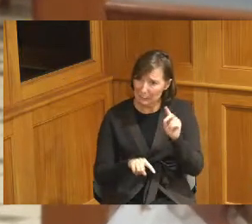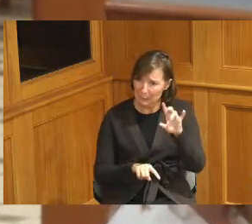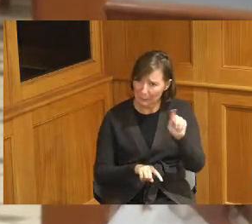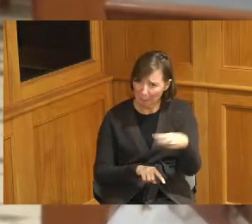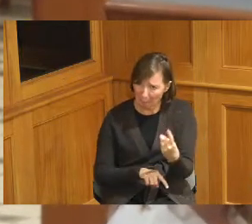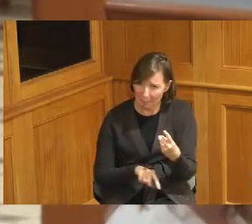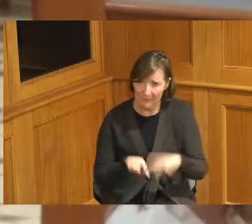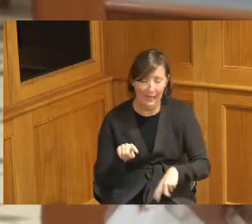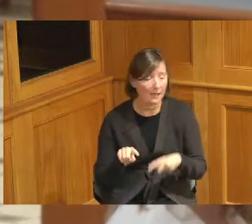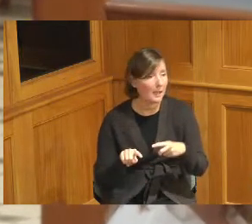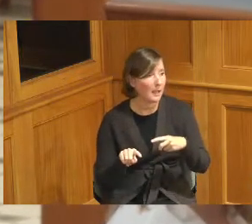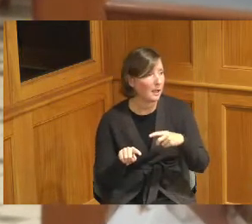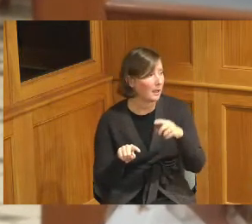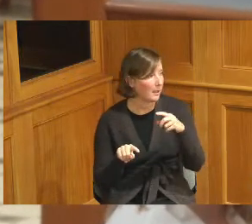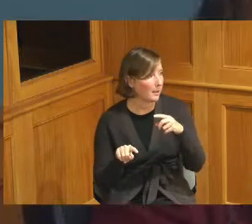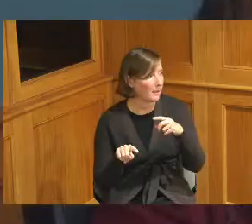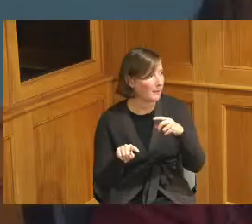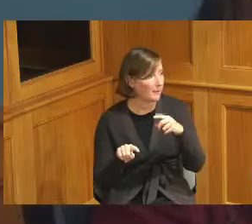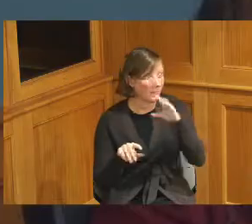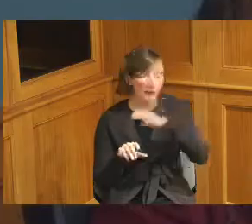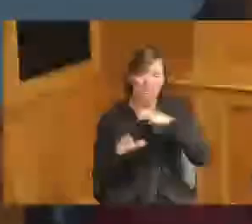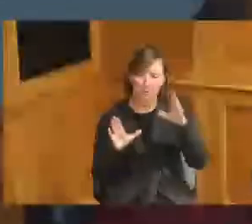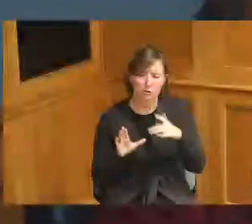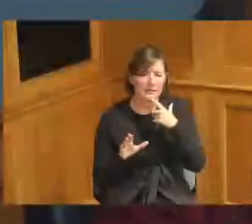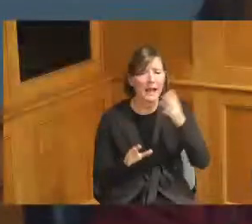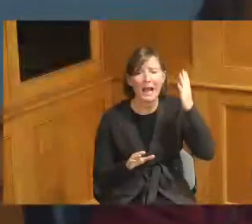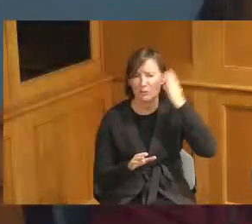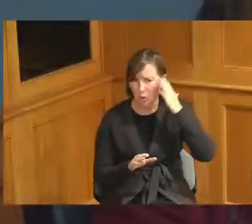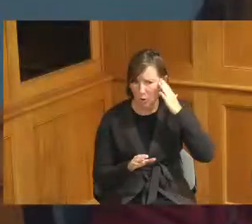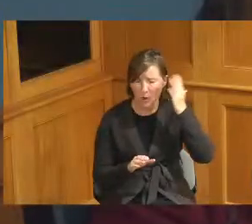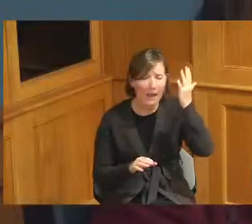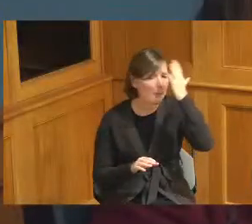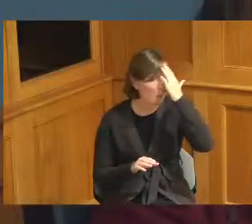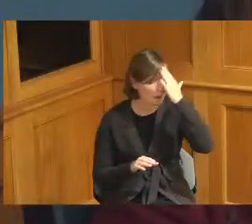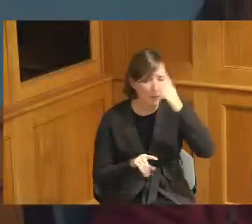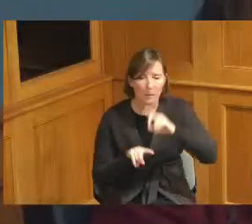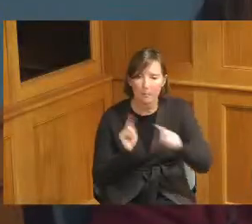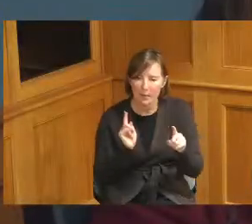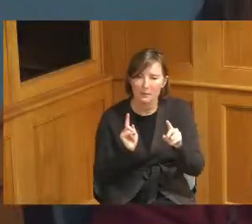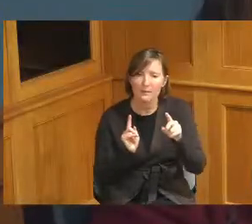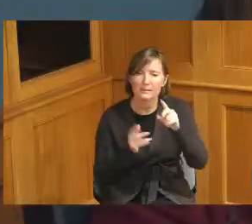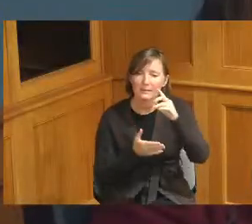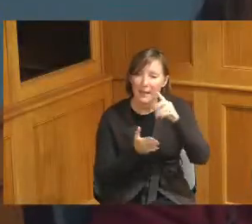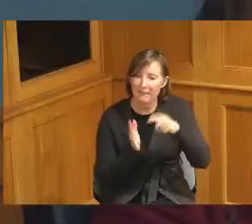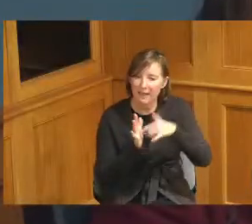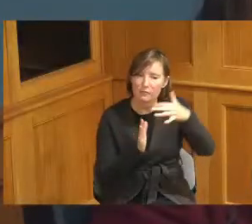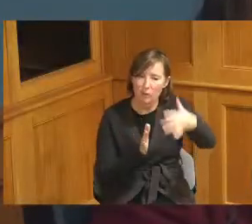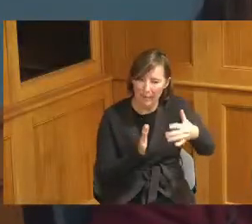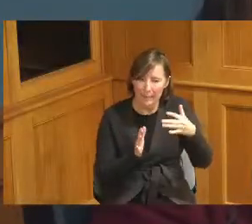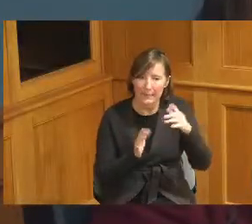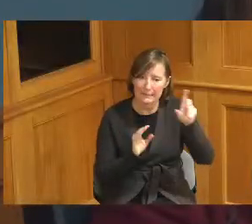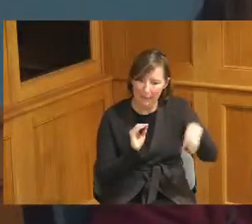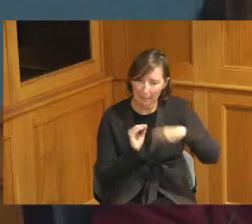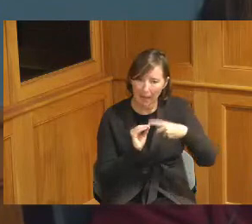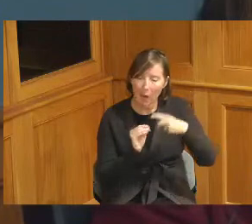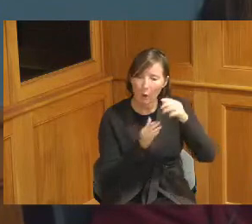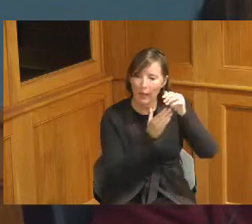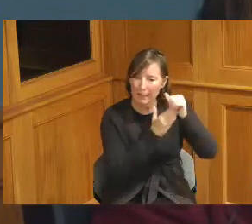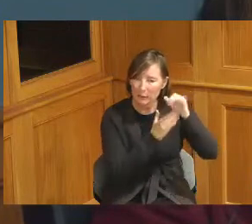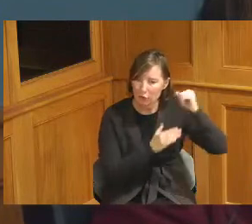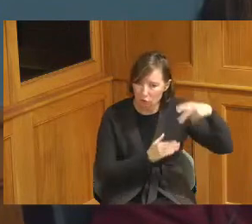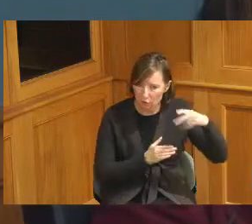Yeah. And I'm aware of that. But someone or someone's have to provide leadership and a vision. And so,